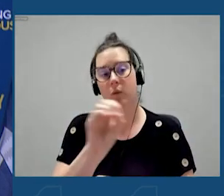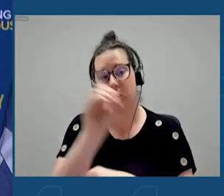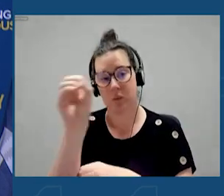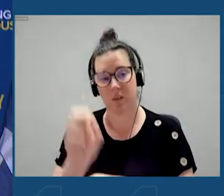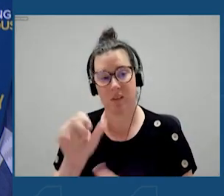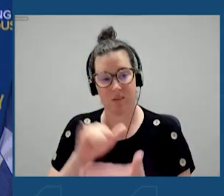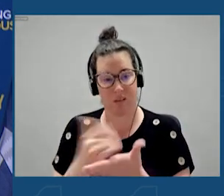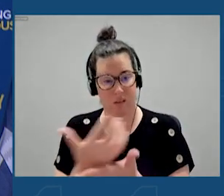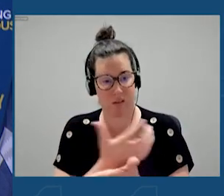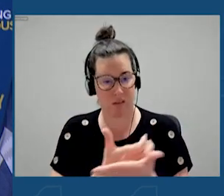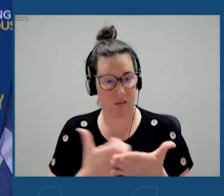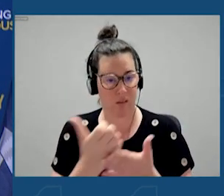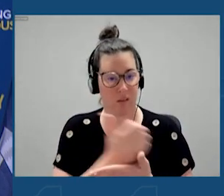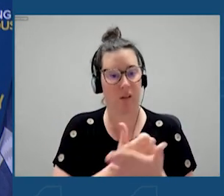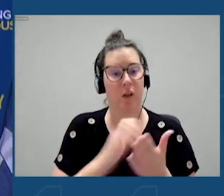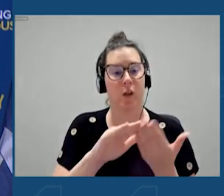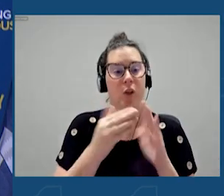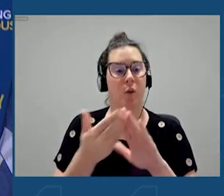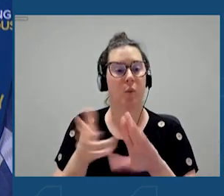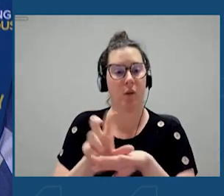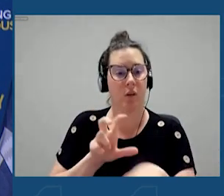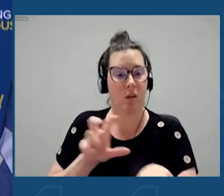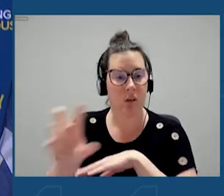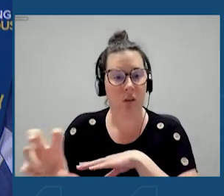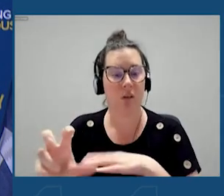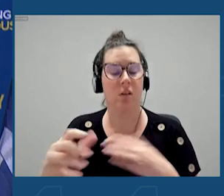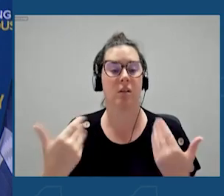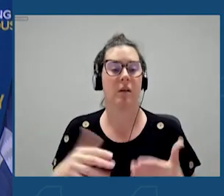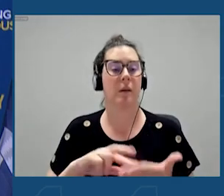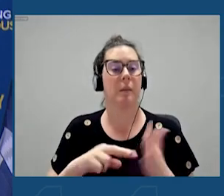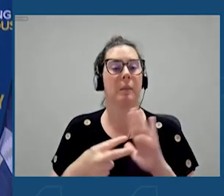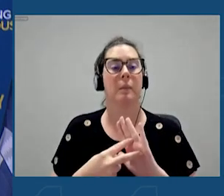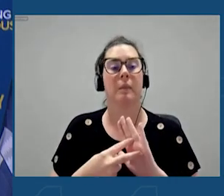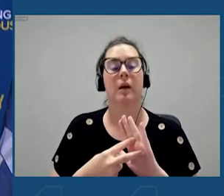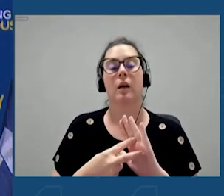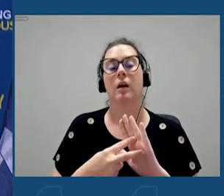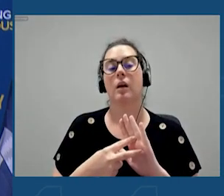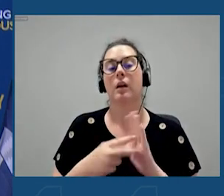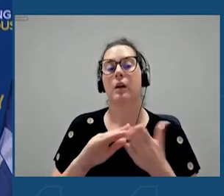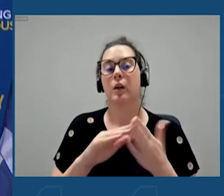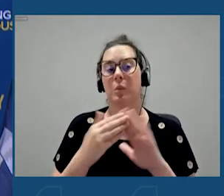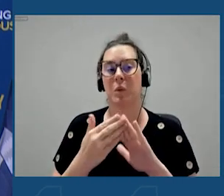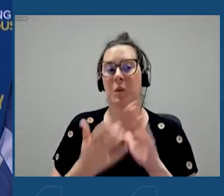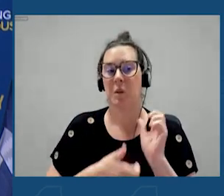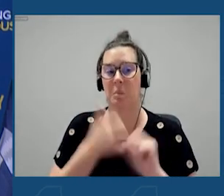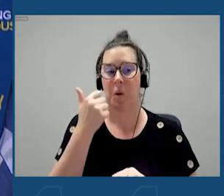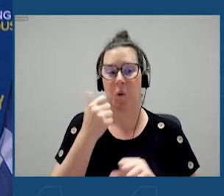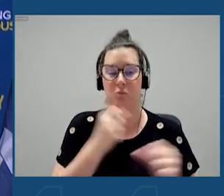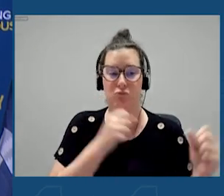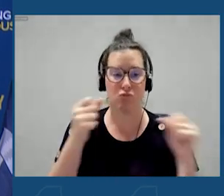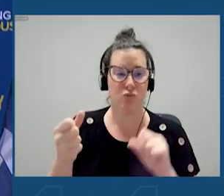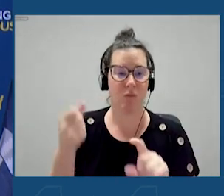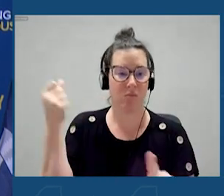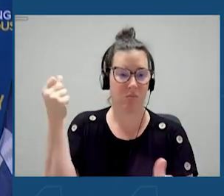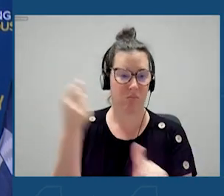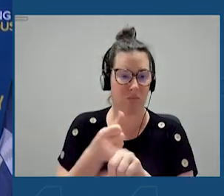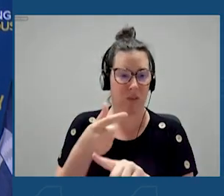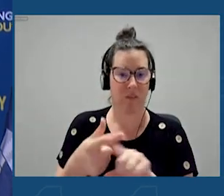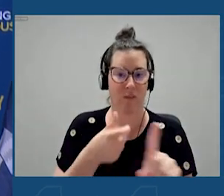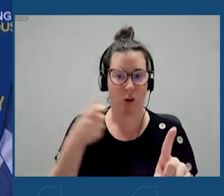the Community Reinvestment Fund, which helps communities that were impacted the most by the heavy enforcement